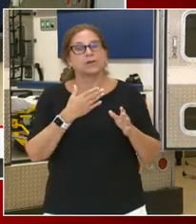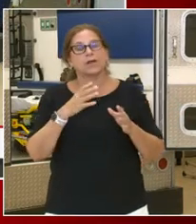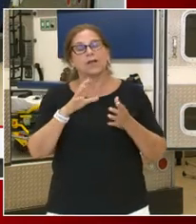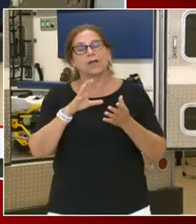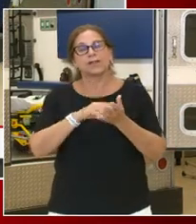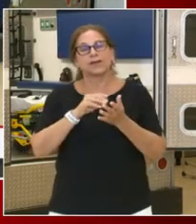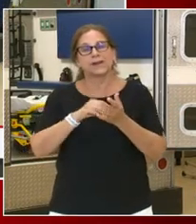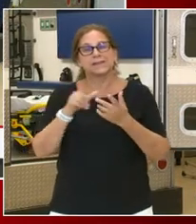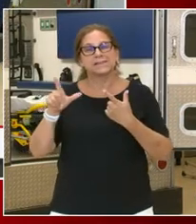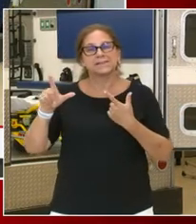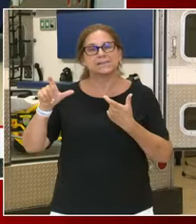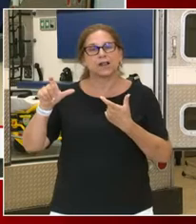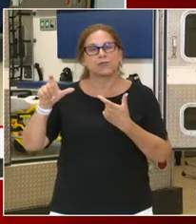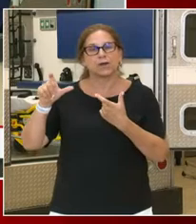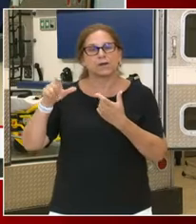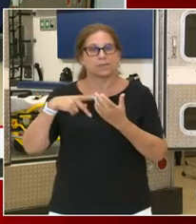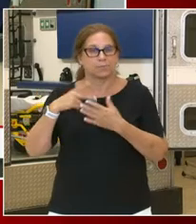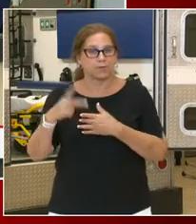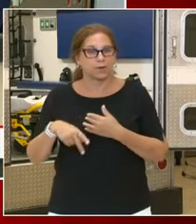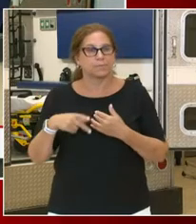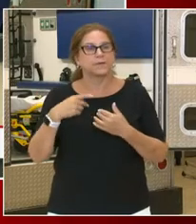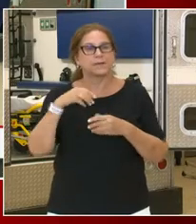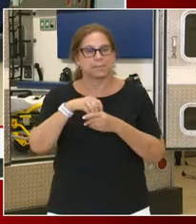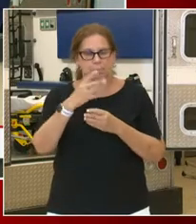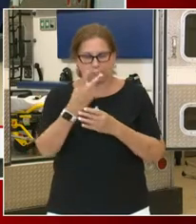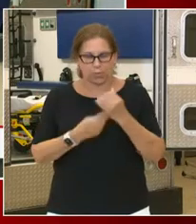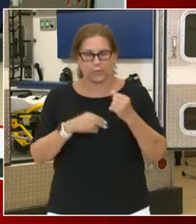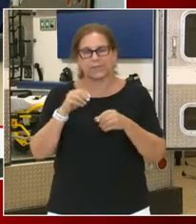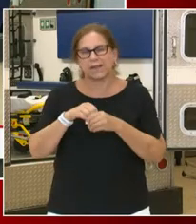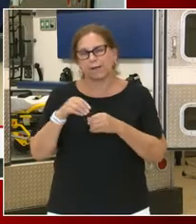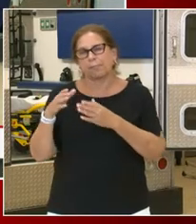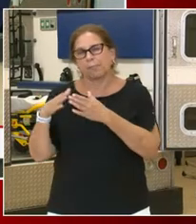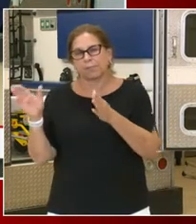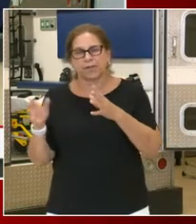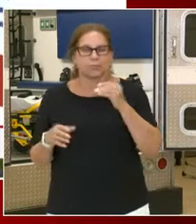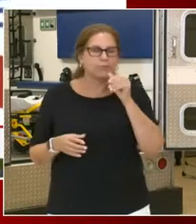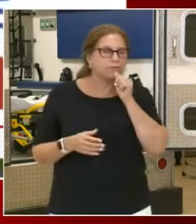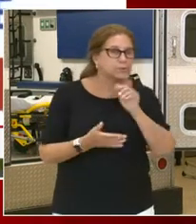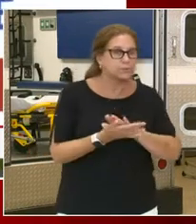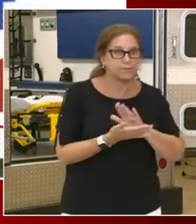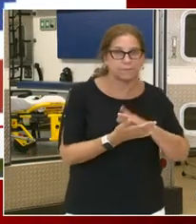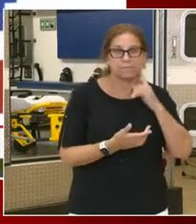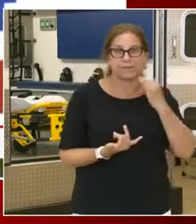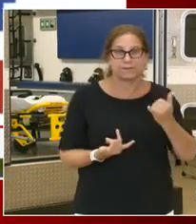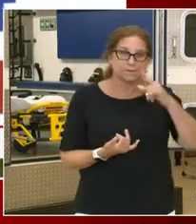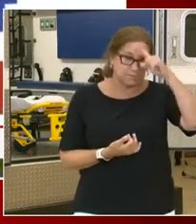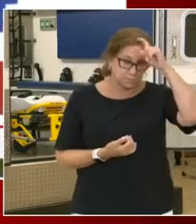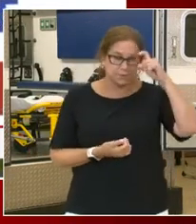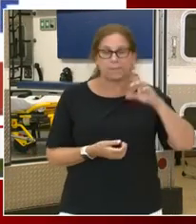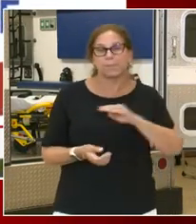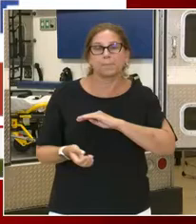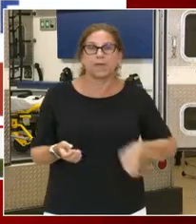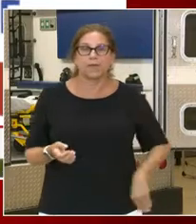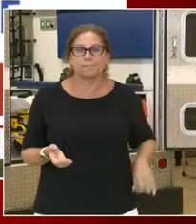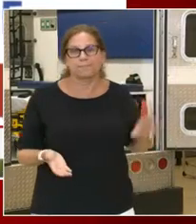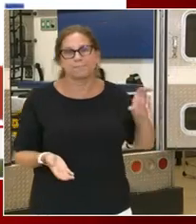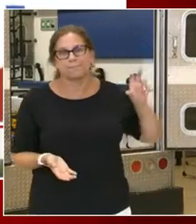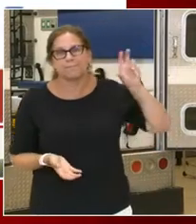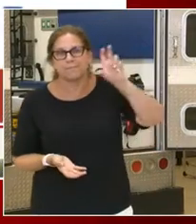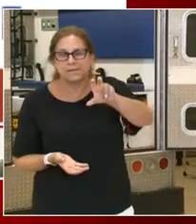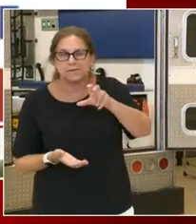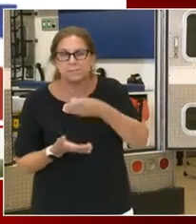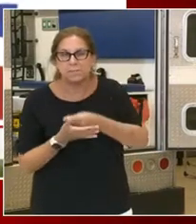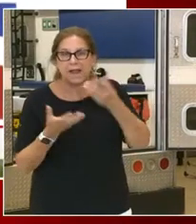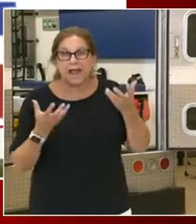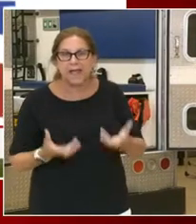public schools, and it includes a lot of work we're doing over the summer. So the mayor has invested heavily in our school-based work